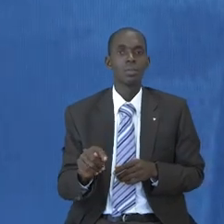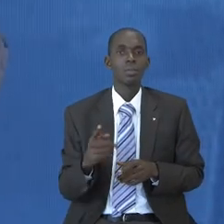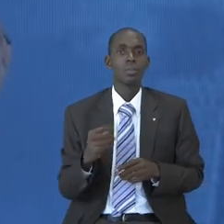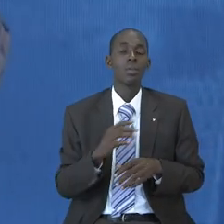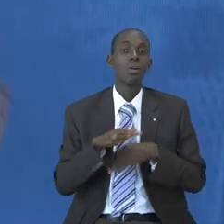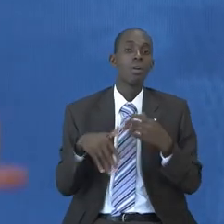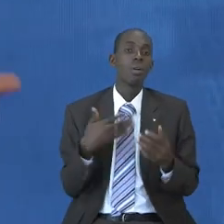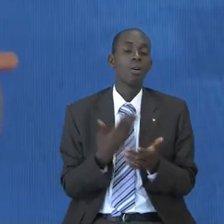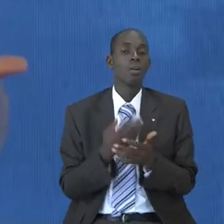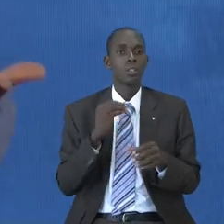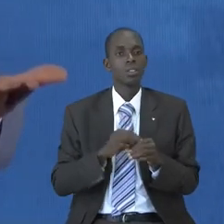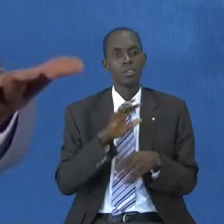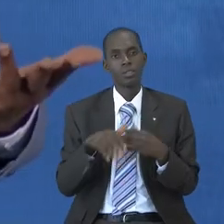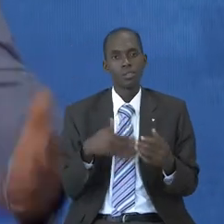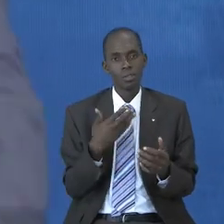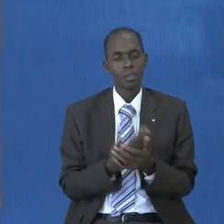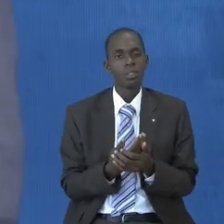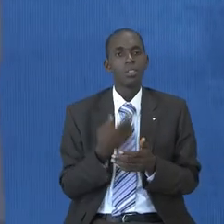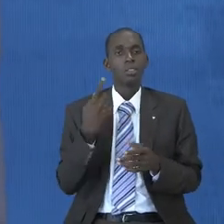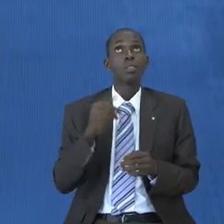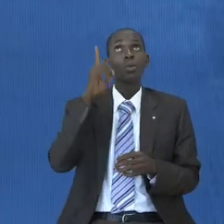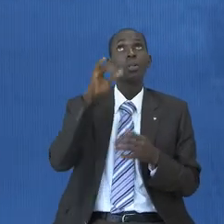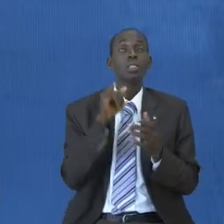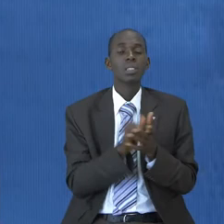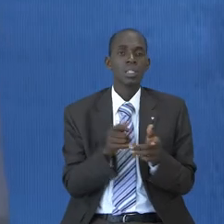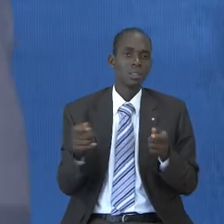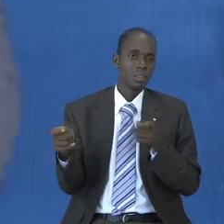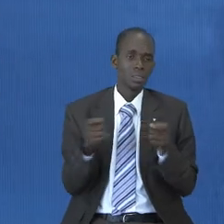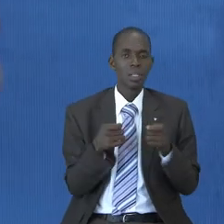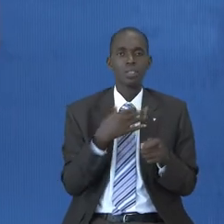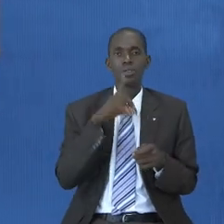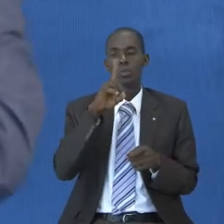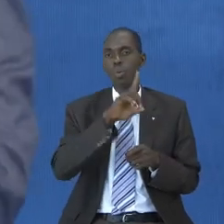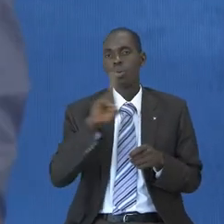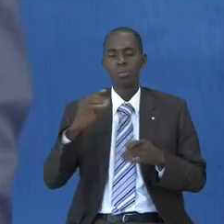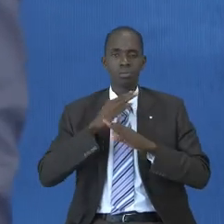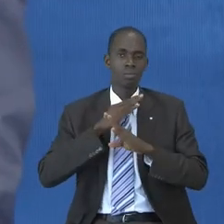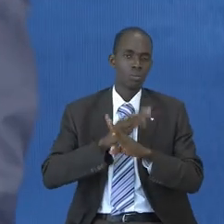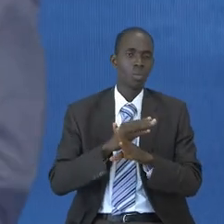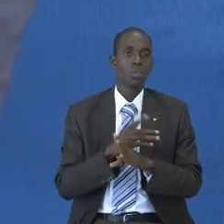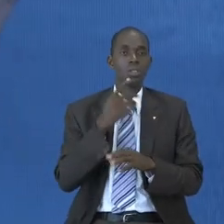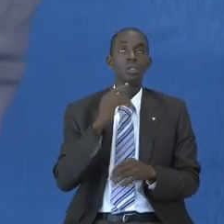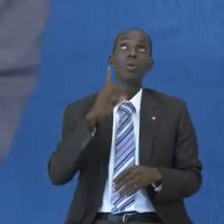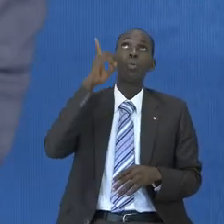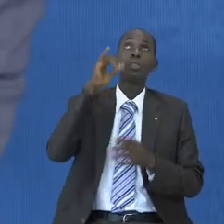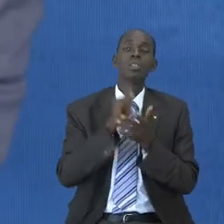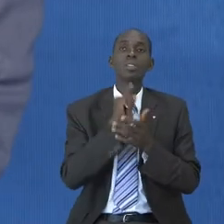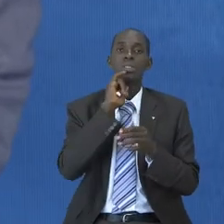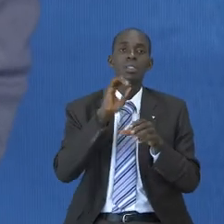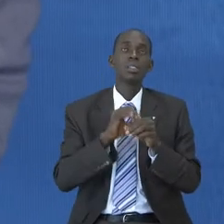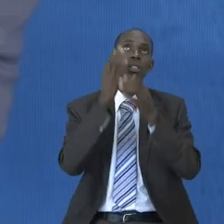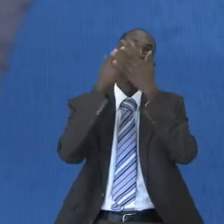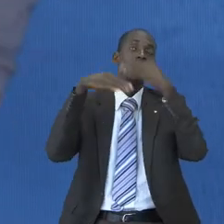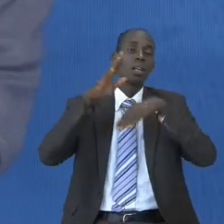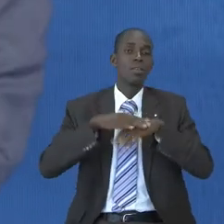the one that reigns, and then there is no contradiction, the one that is in heaven after